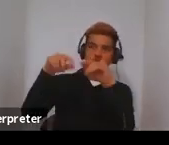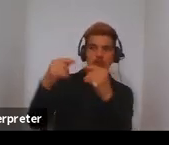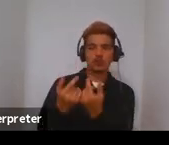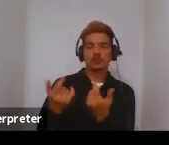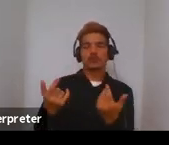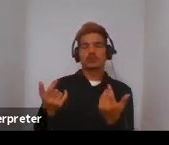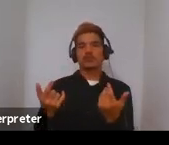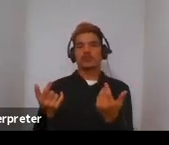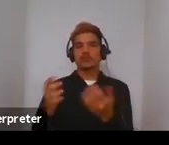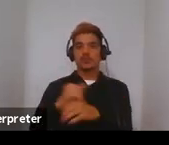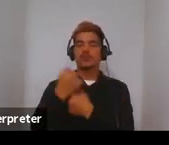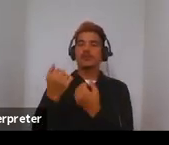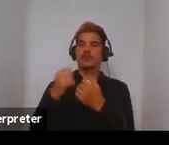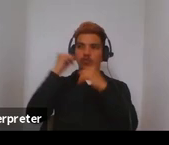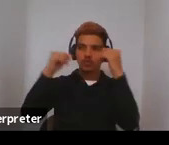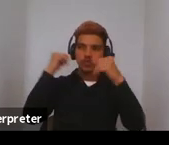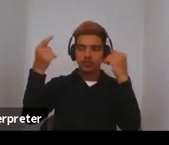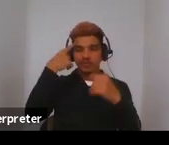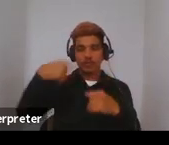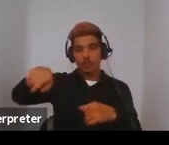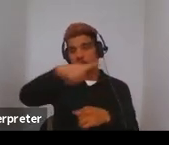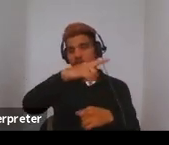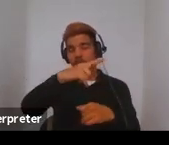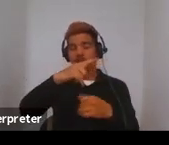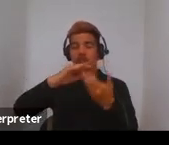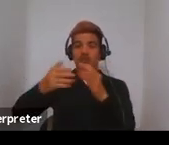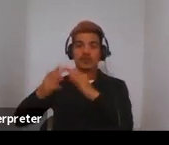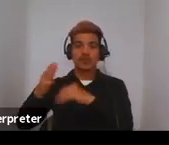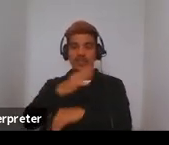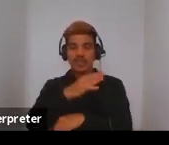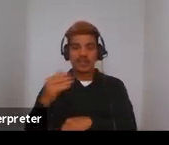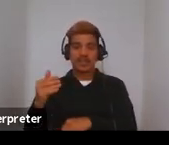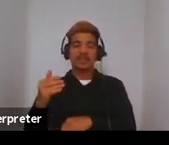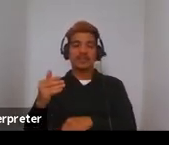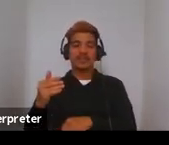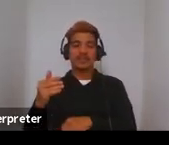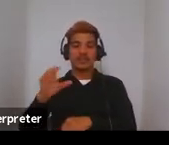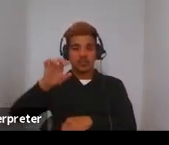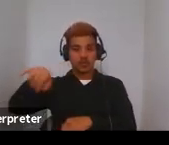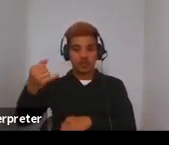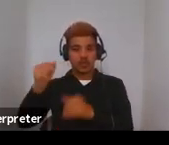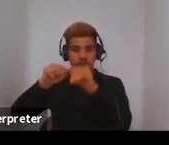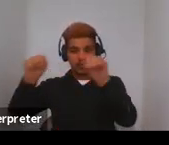to create strategies for their communities. And the criminal justice system